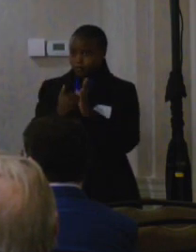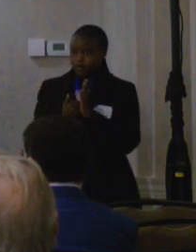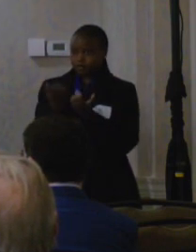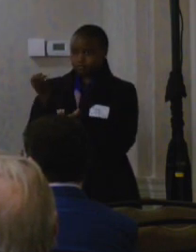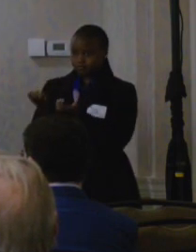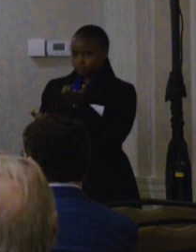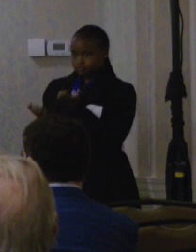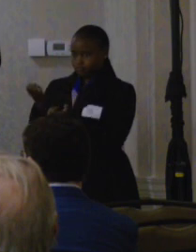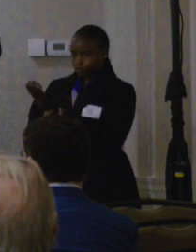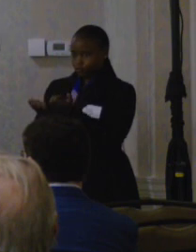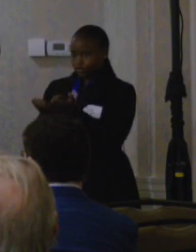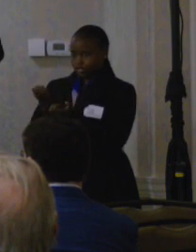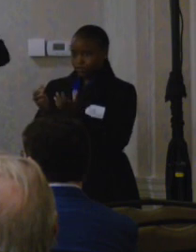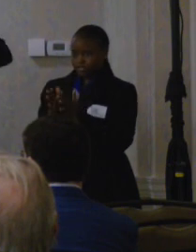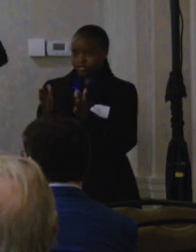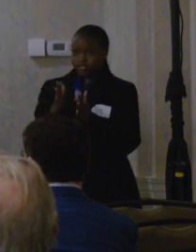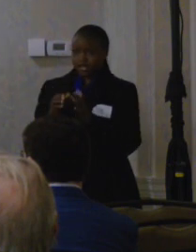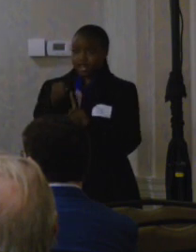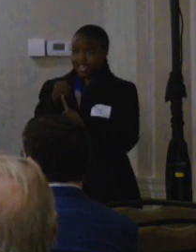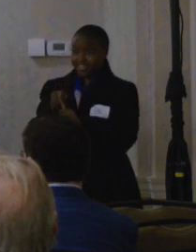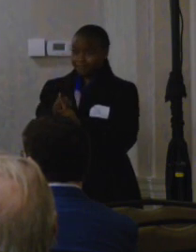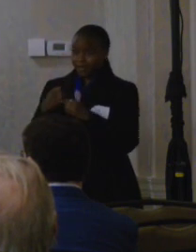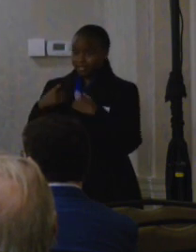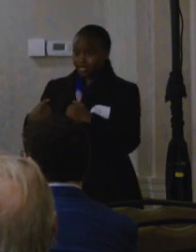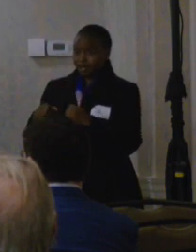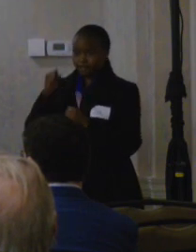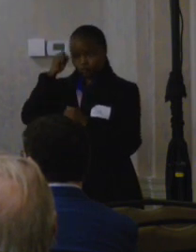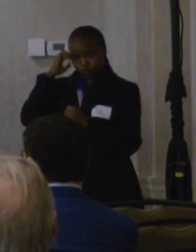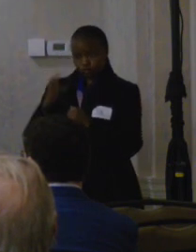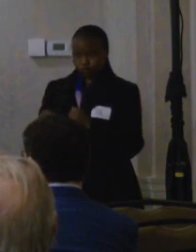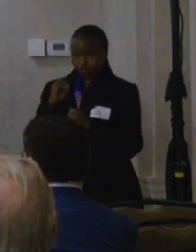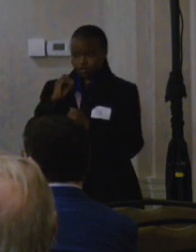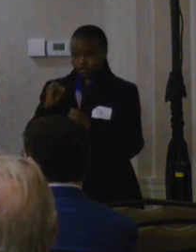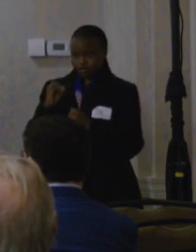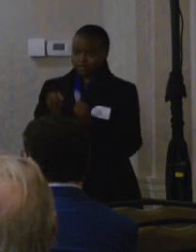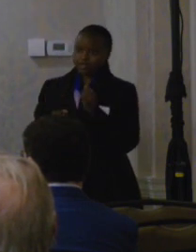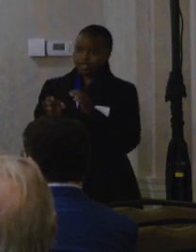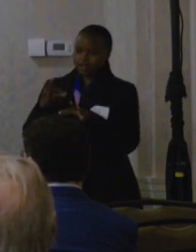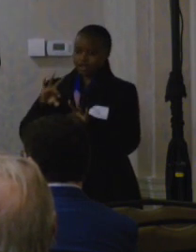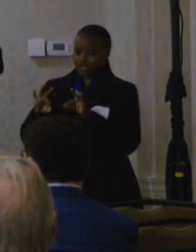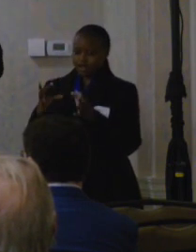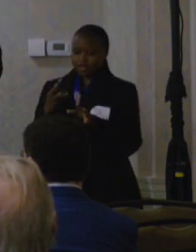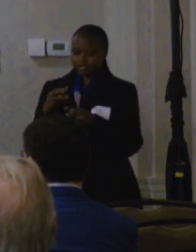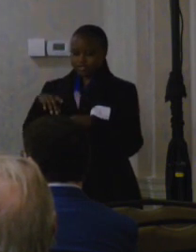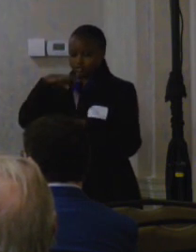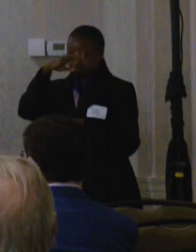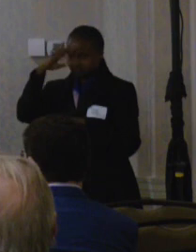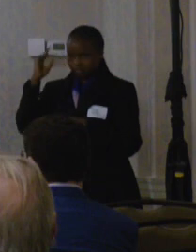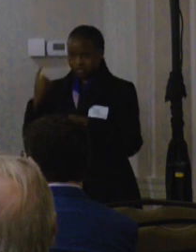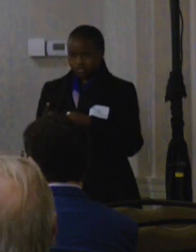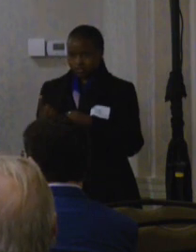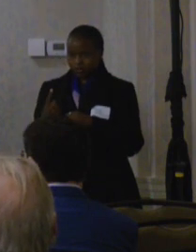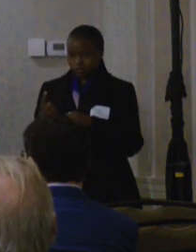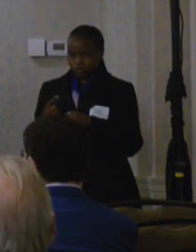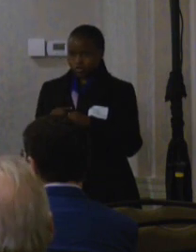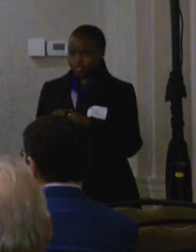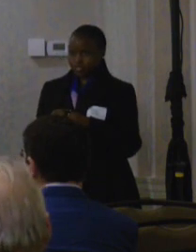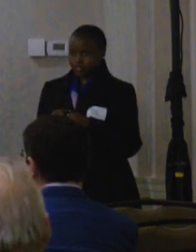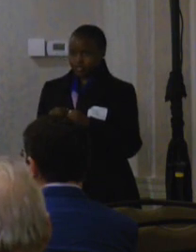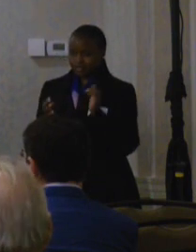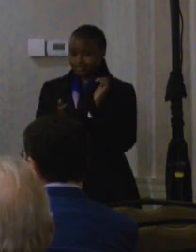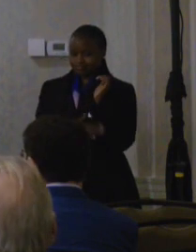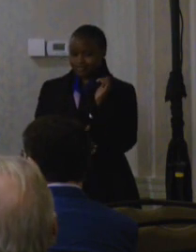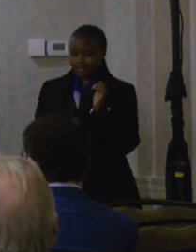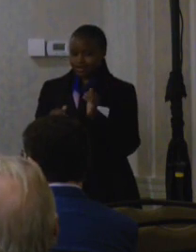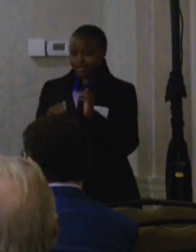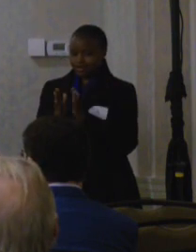at scale. It had no impact on student learning, and upon analysis, it was very theoretical, it was very rote, it was